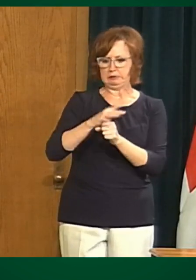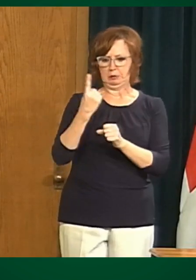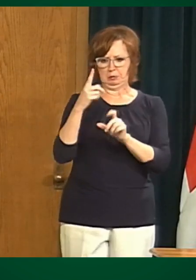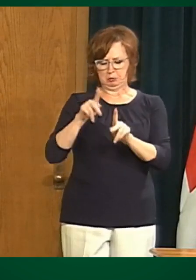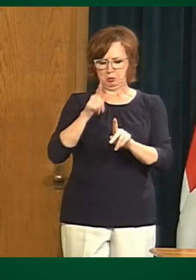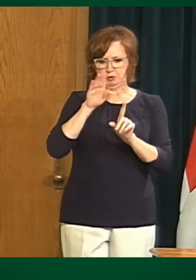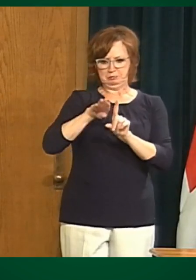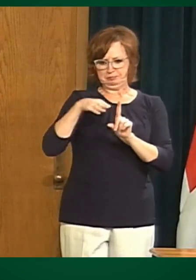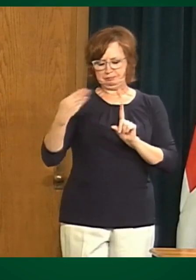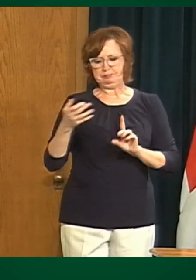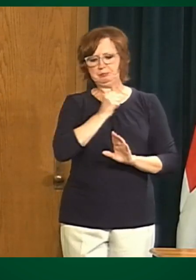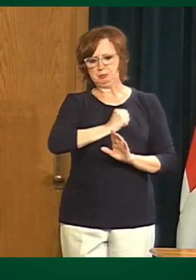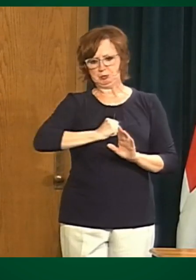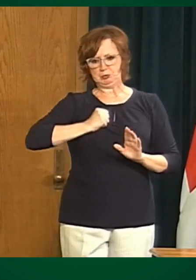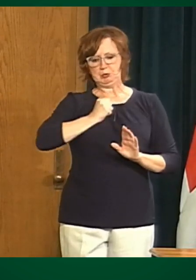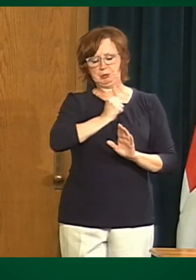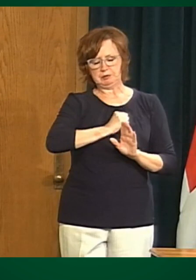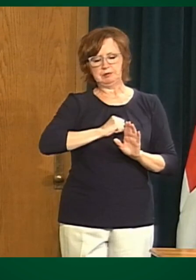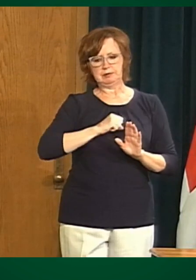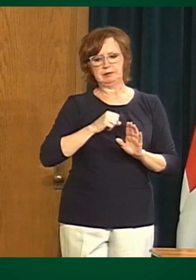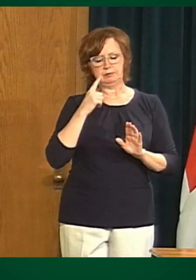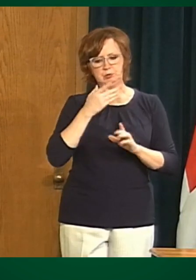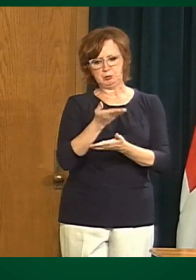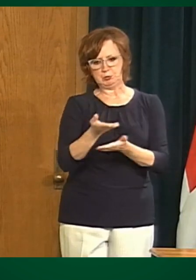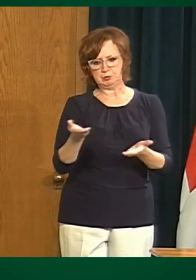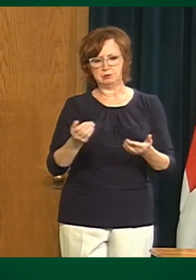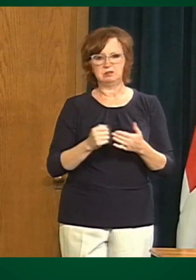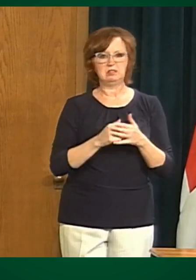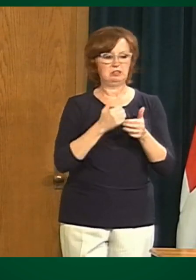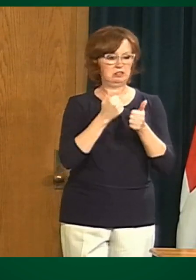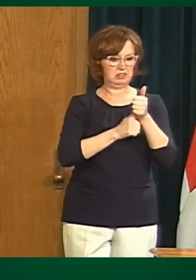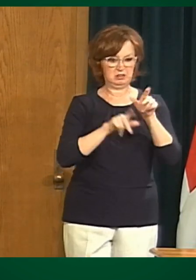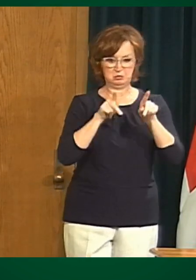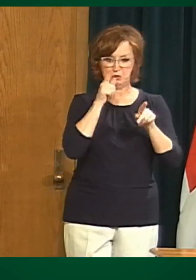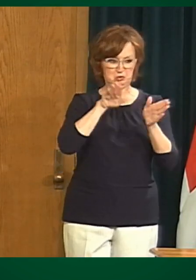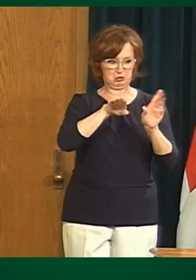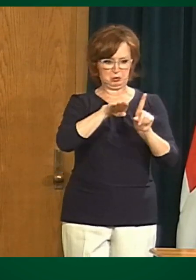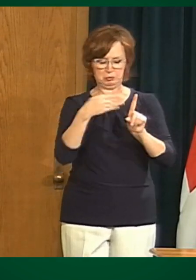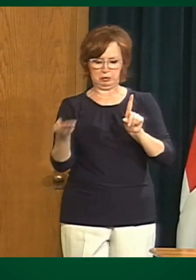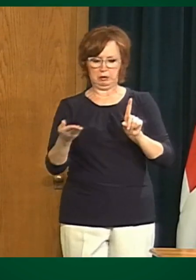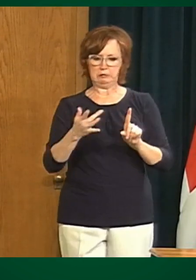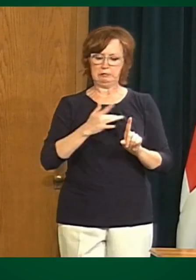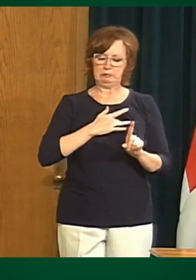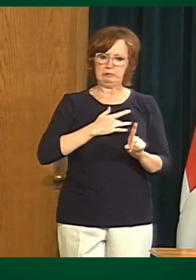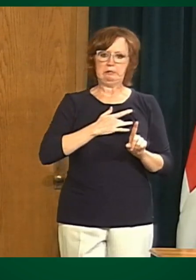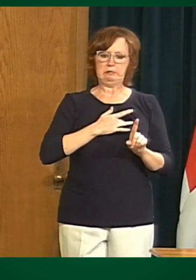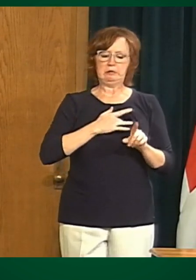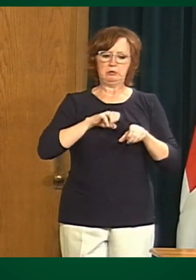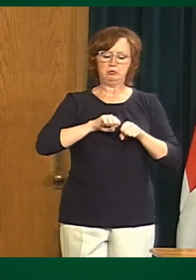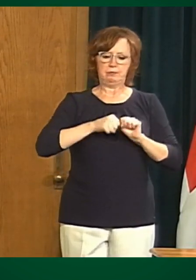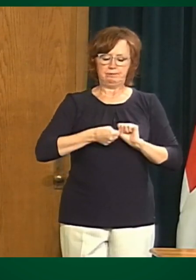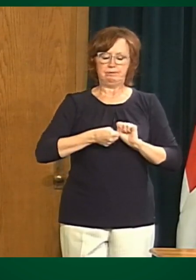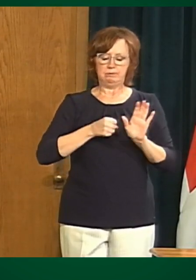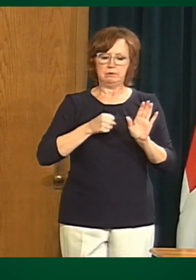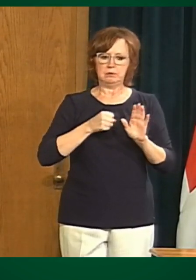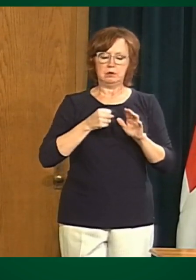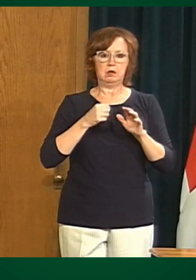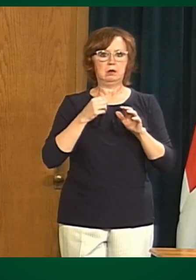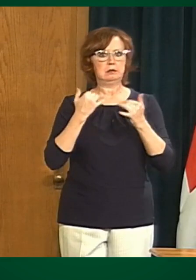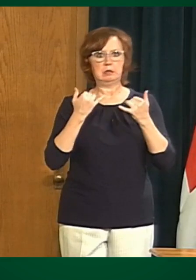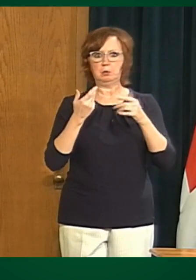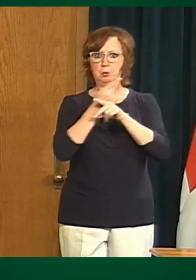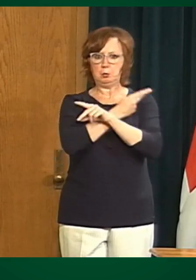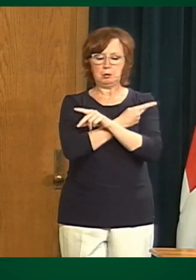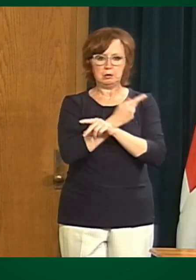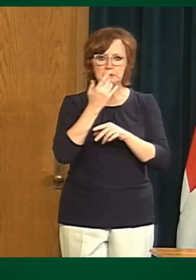the province of Saskatchewan. Each and every death is a tragedy, and it is doubly hard at this time that loved ones are not